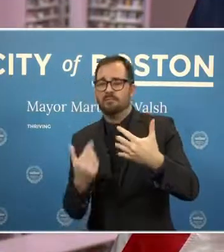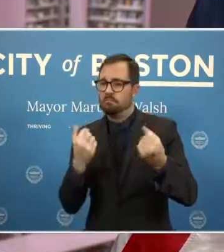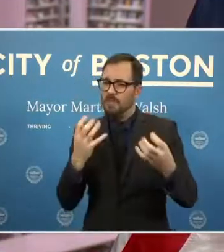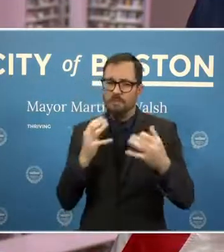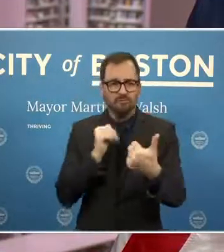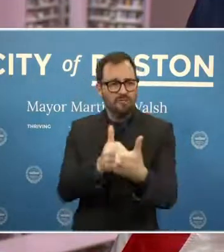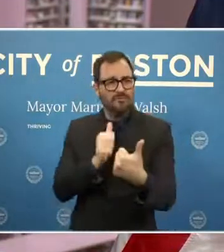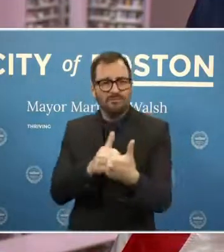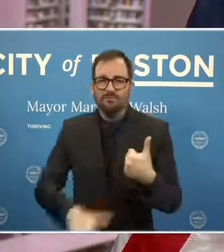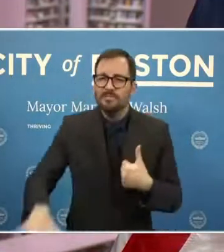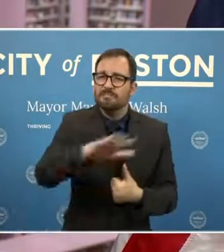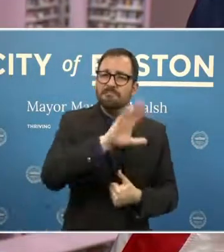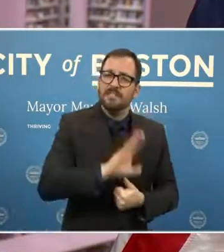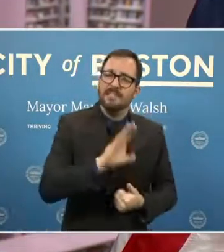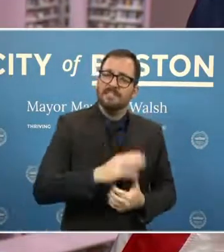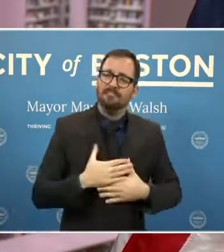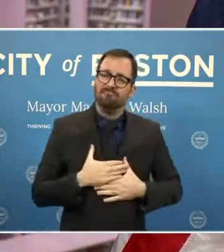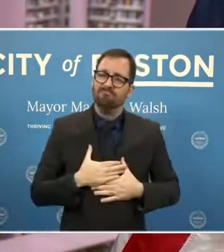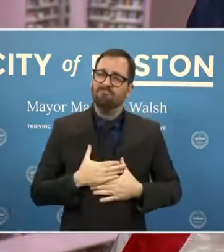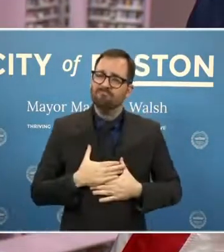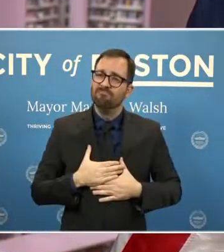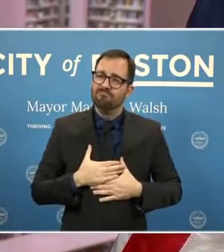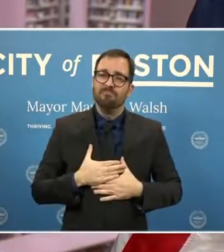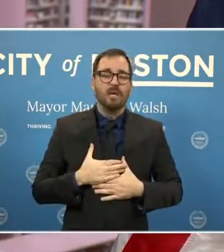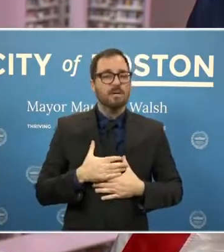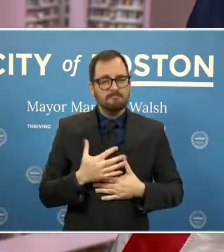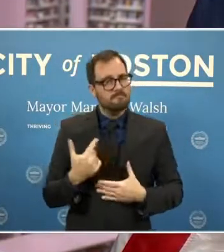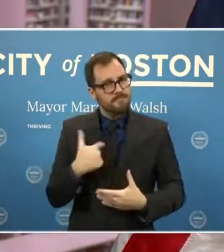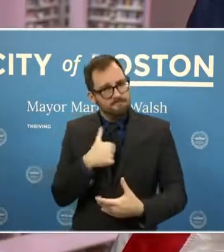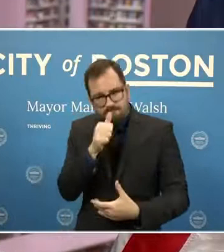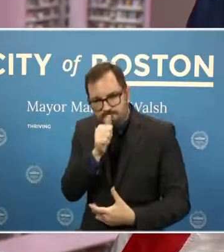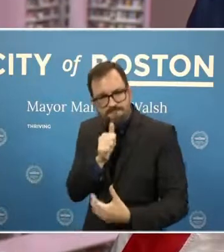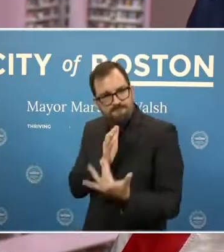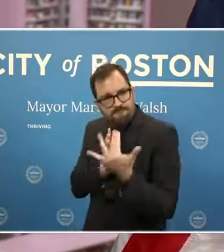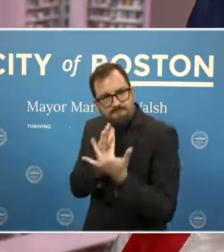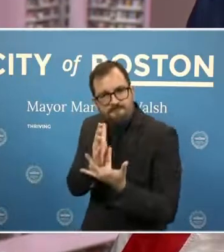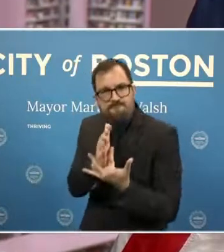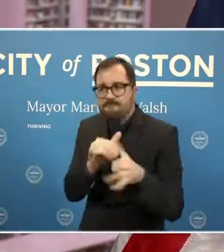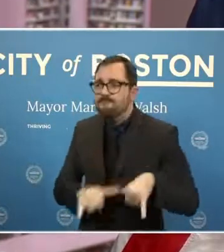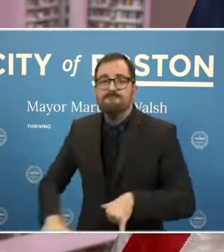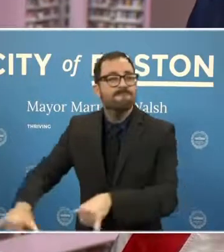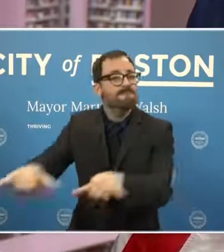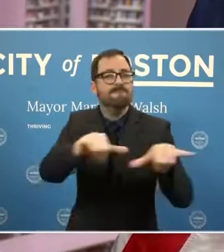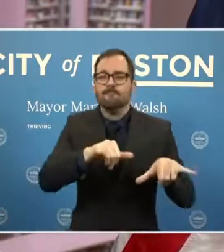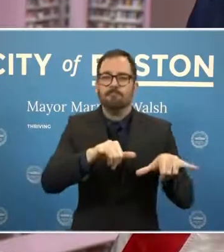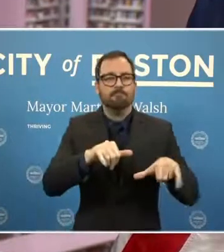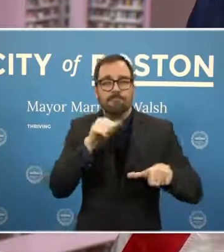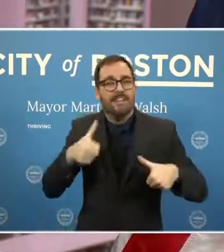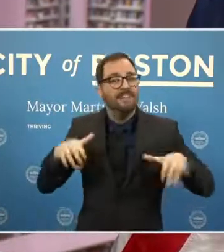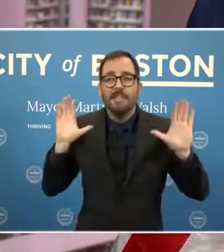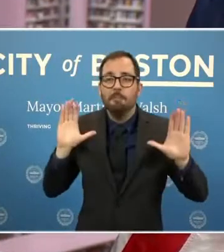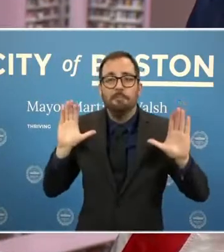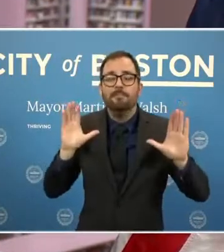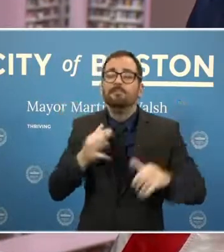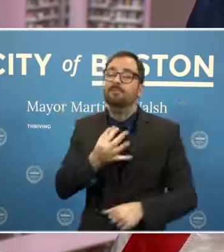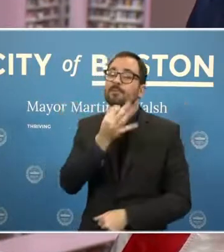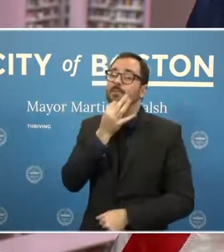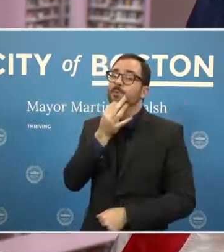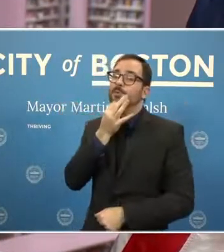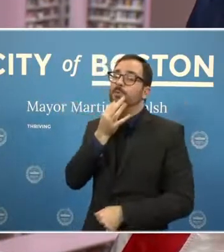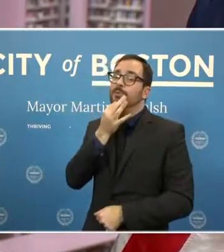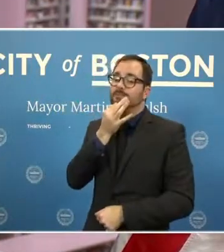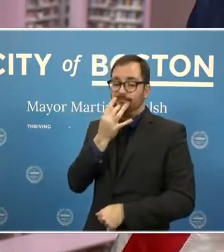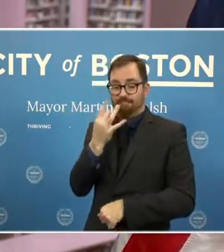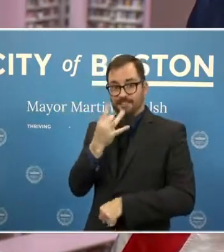prevailed, and we're not about to give up now. In 8 days, we'll have friends and allies in the White House who believe cities and believes